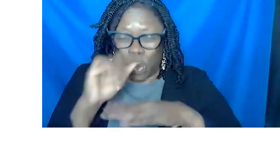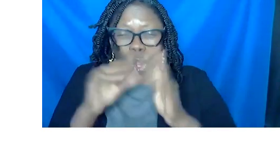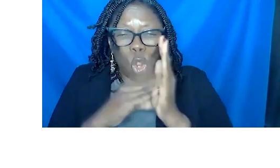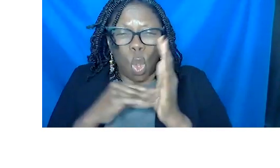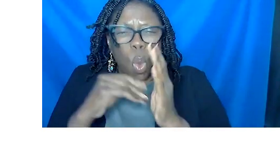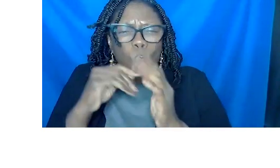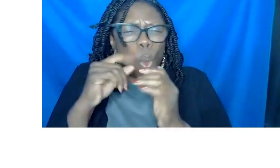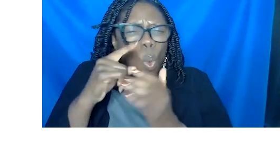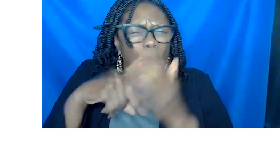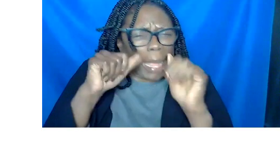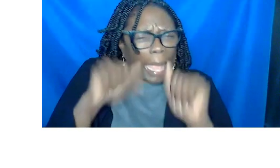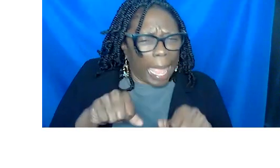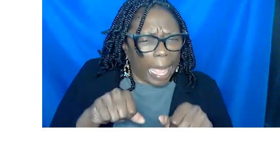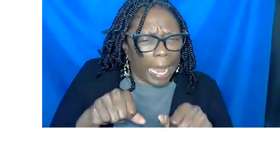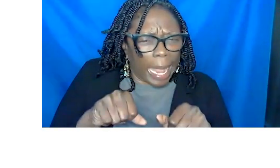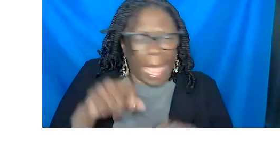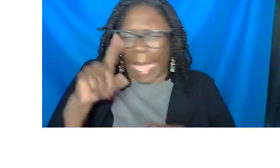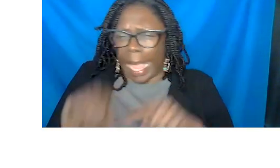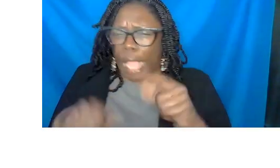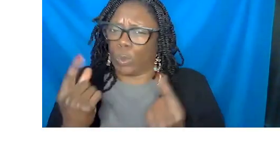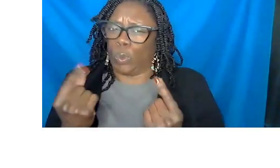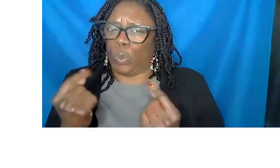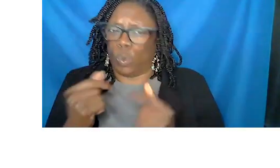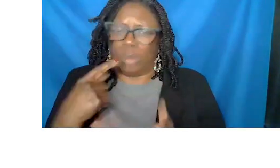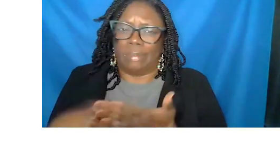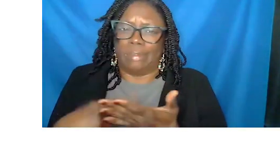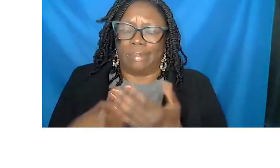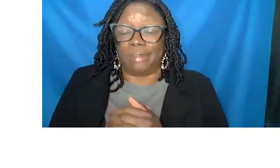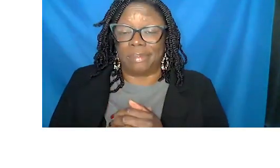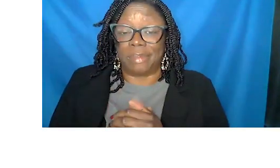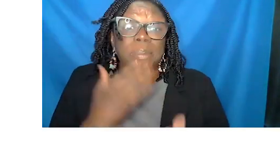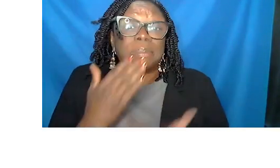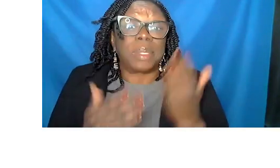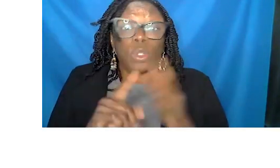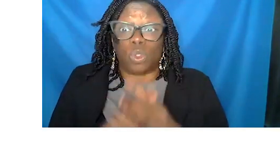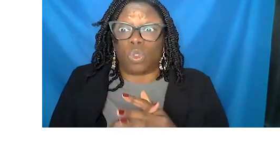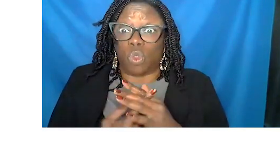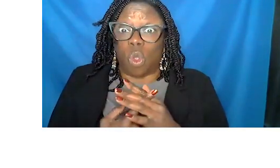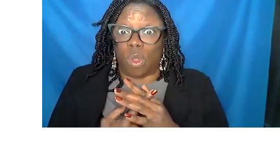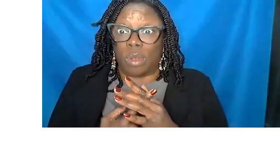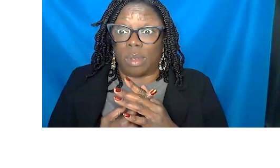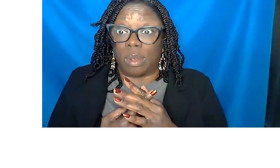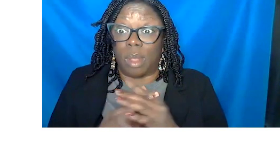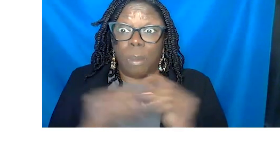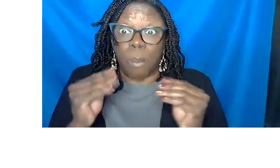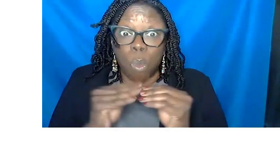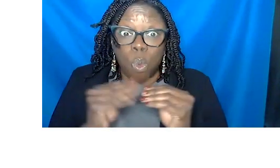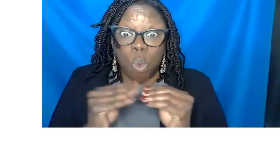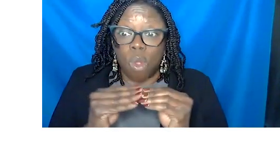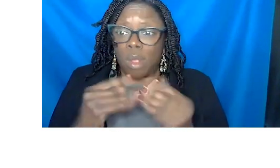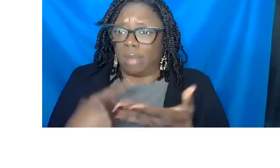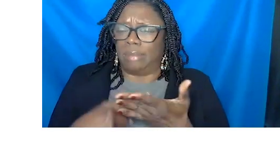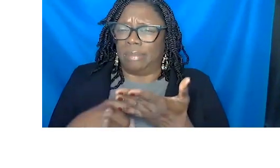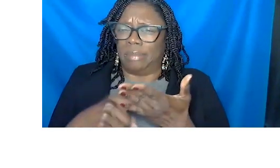and what it can't do, and then maybe start exploring. And we're hoping maybe this happens in the group setting, but